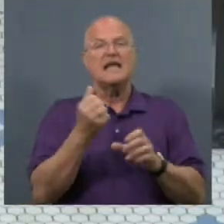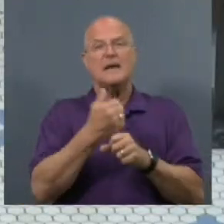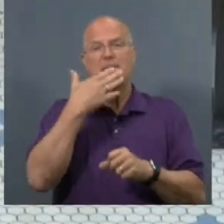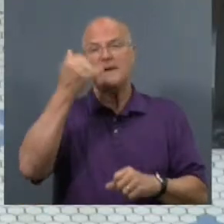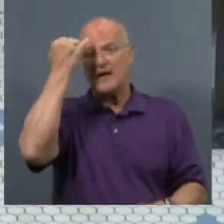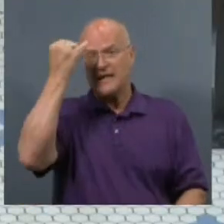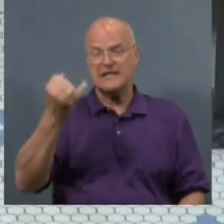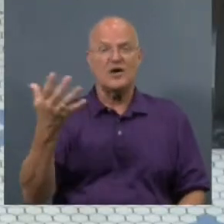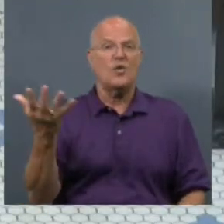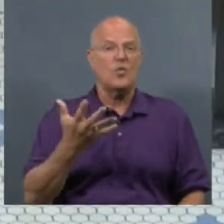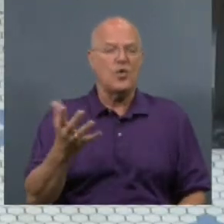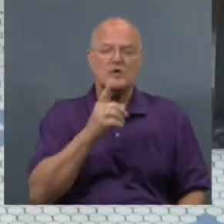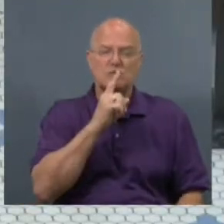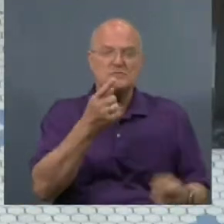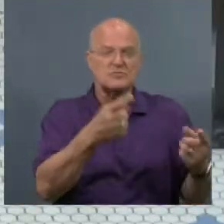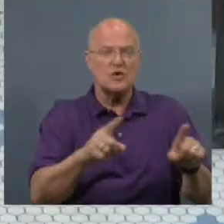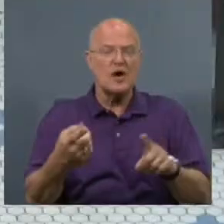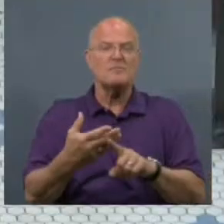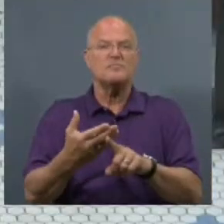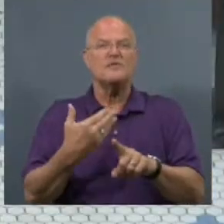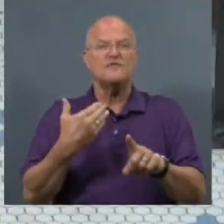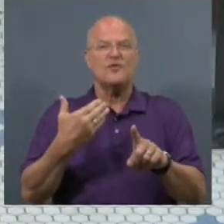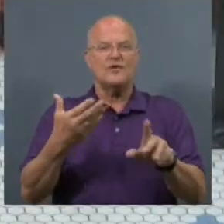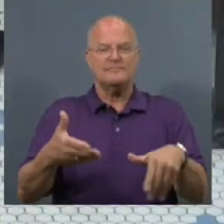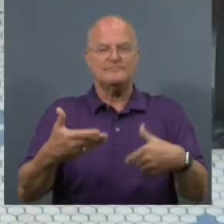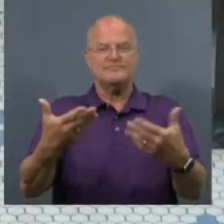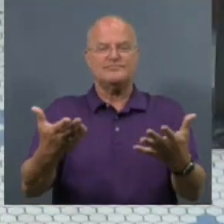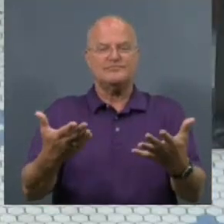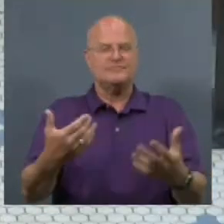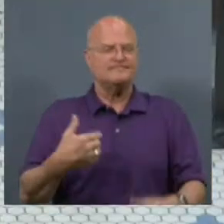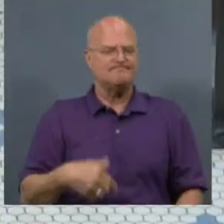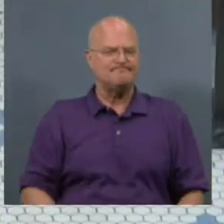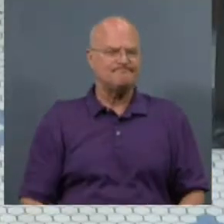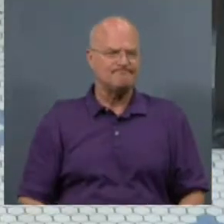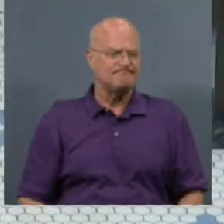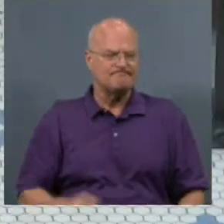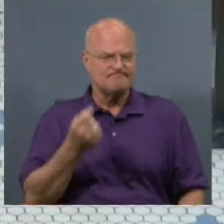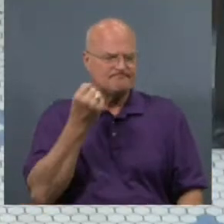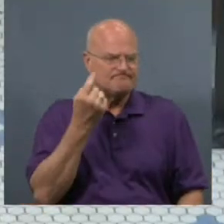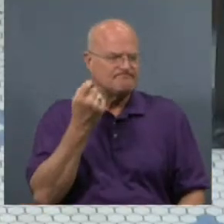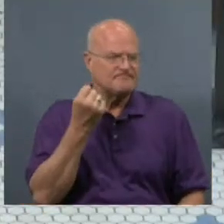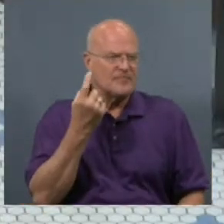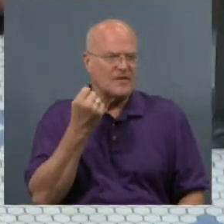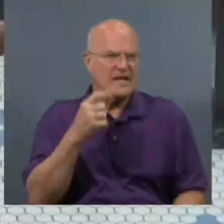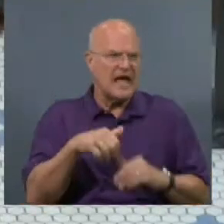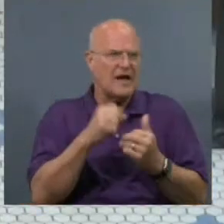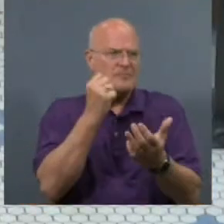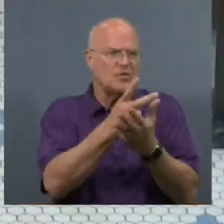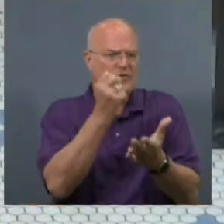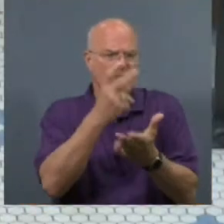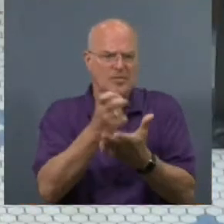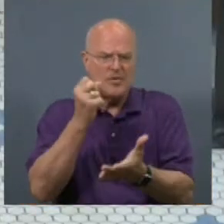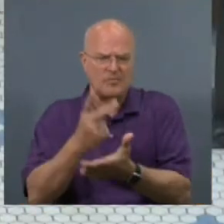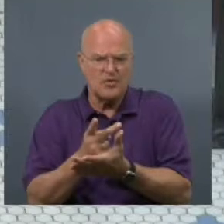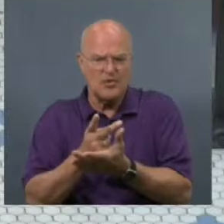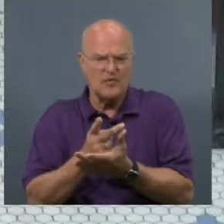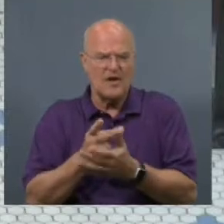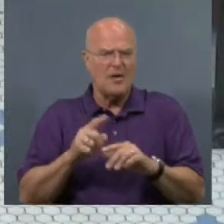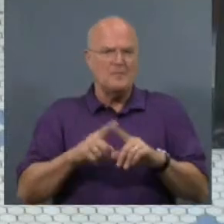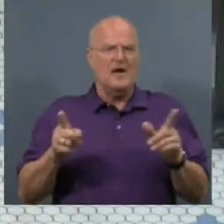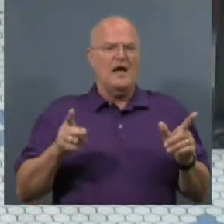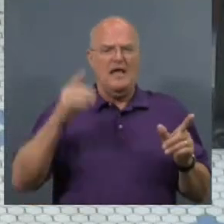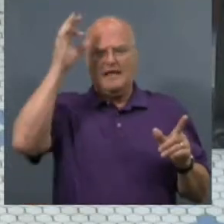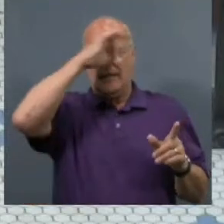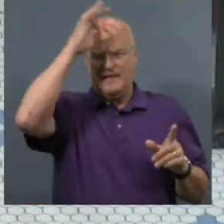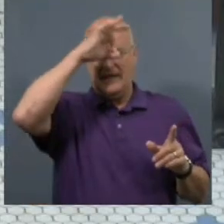better idea of what's really going on before they even present here I don't understand how you can approve things without having that type of support